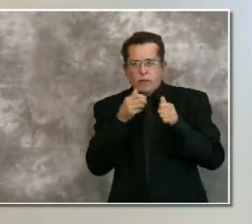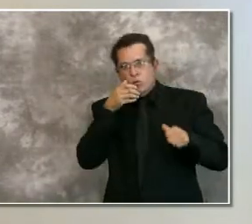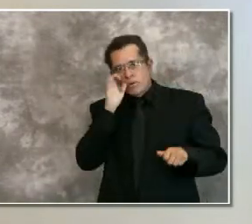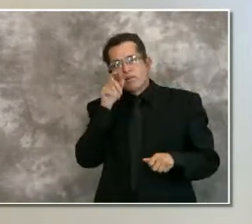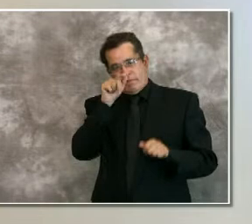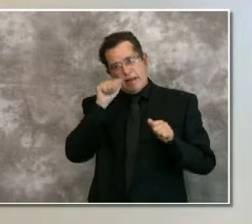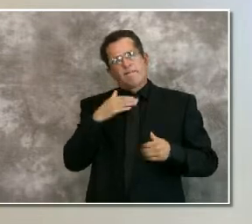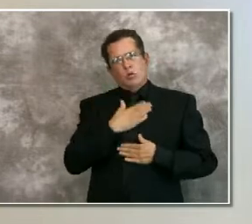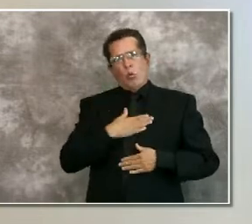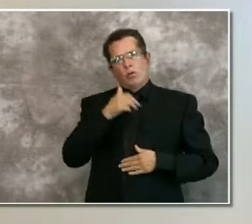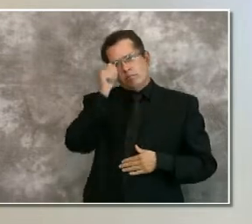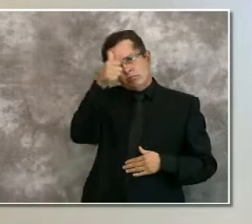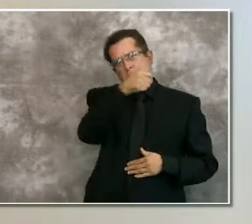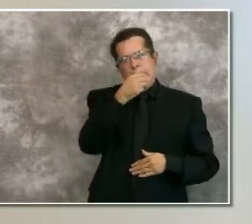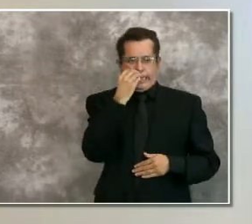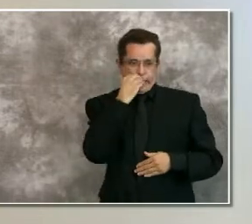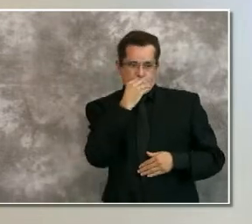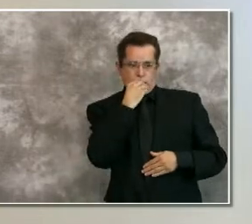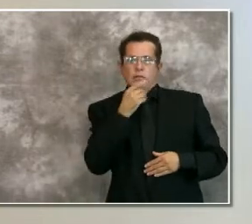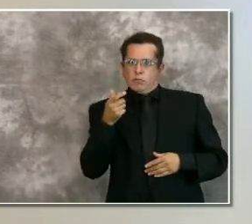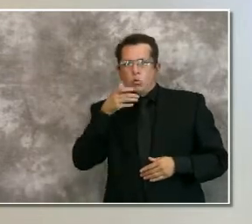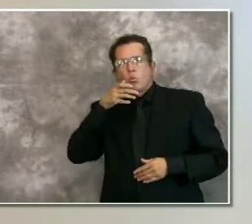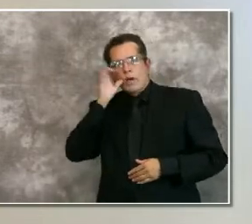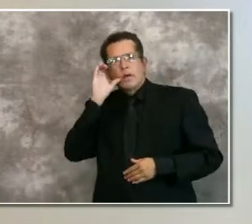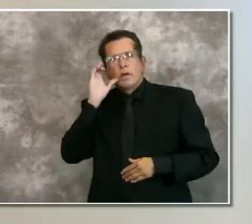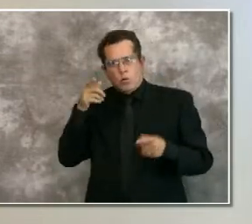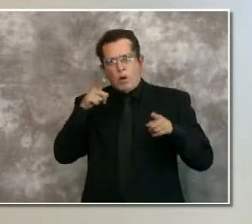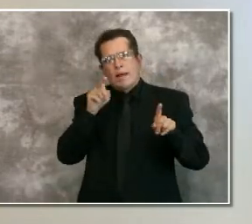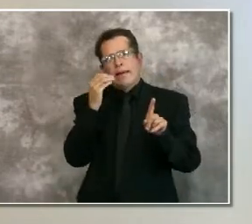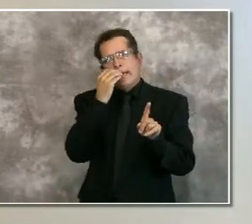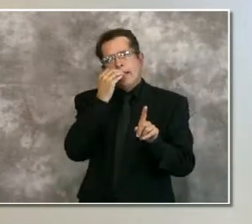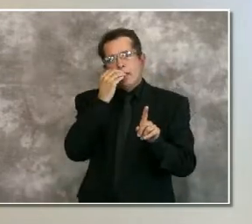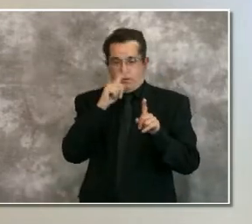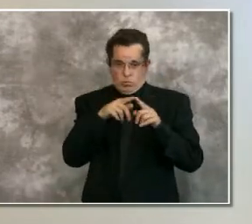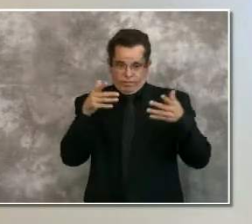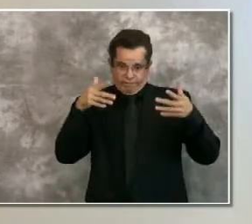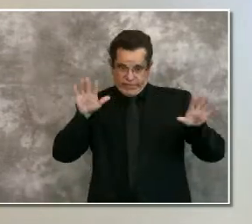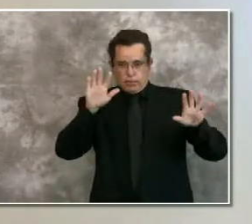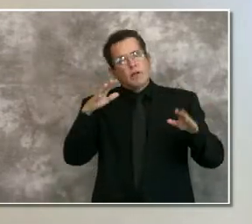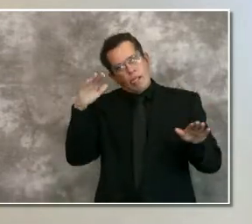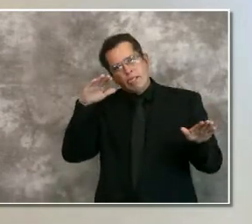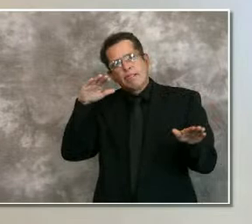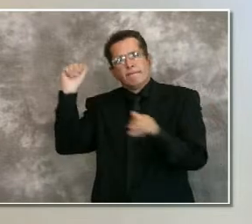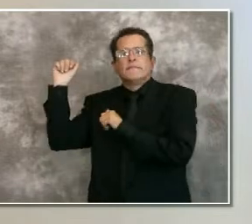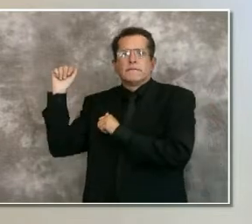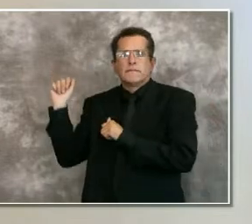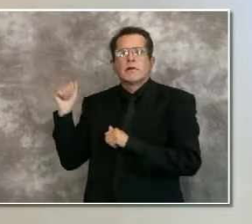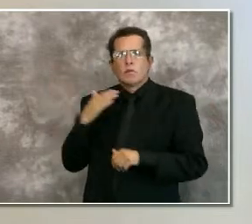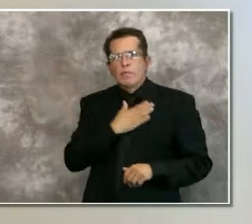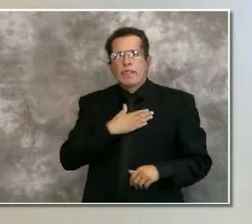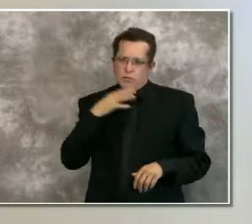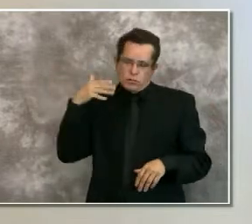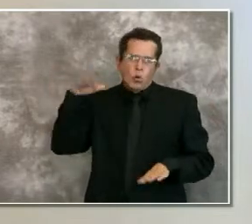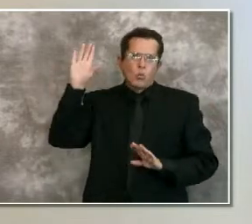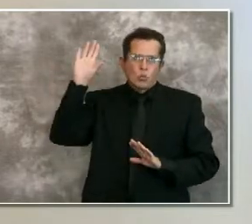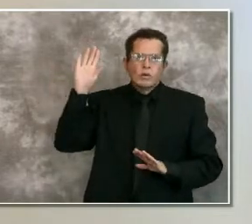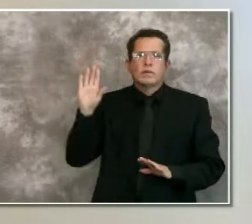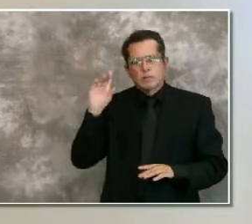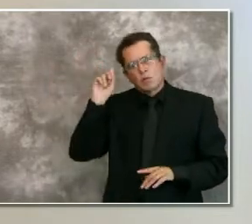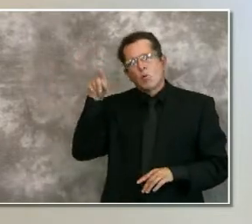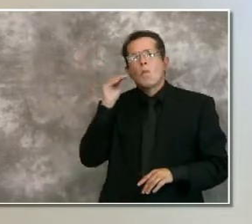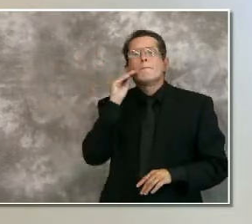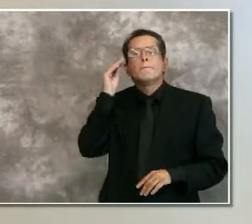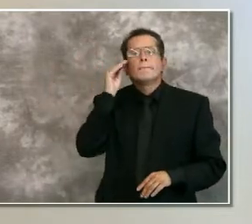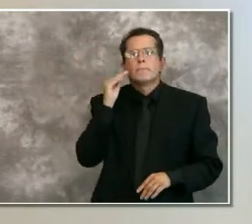your meal, have a few drinks while you enjoy your meal, and then when you're done, exit the establishment and go on your